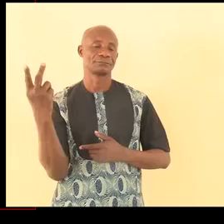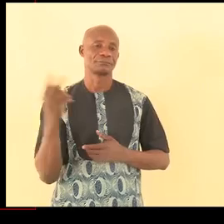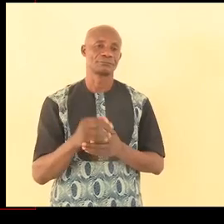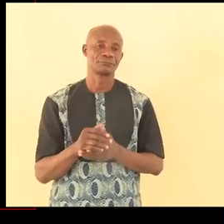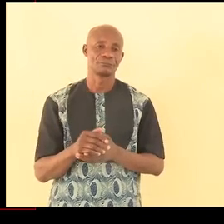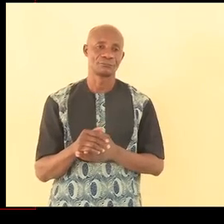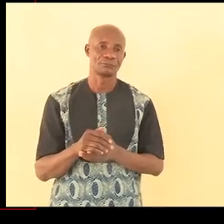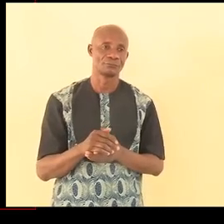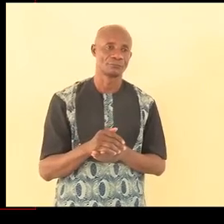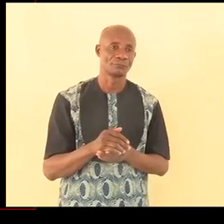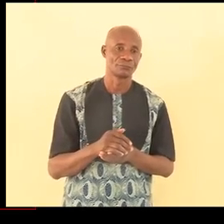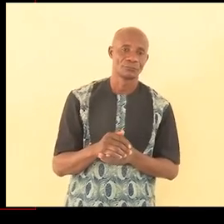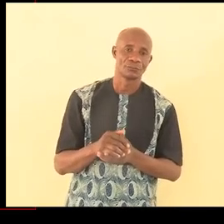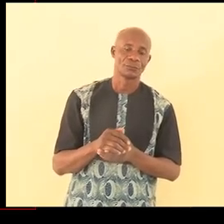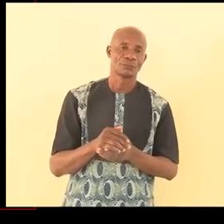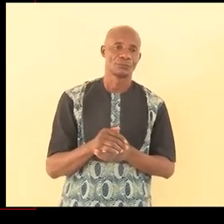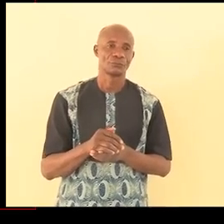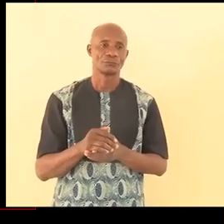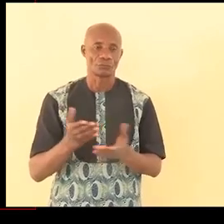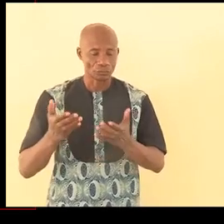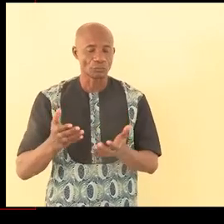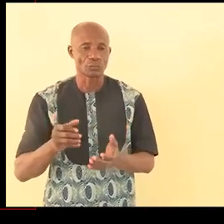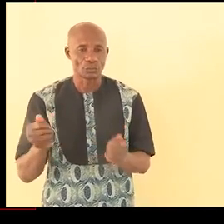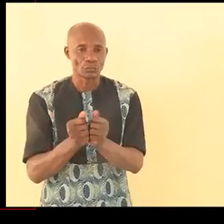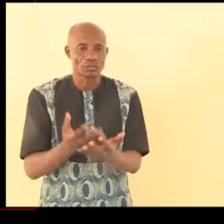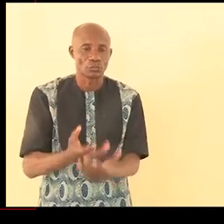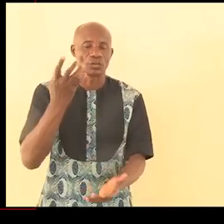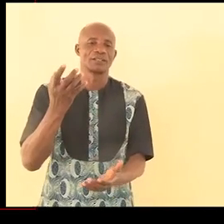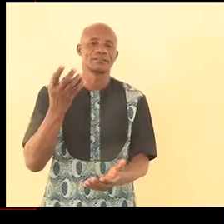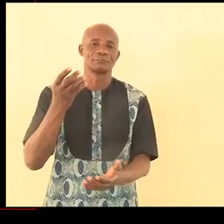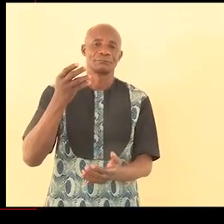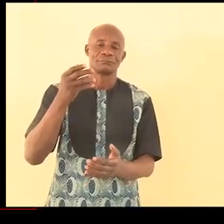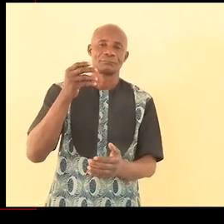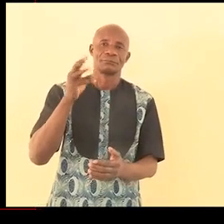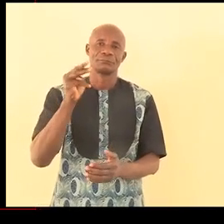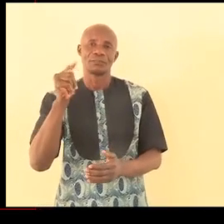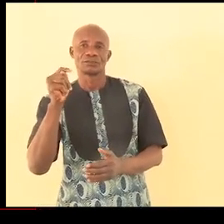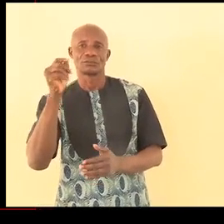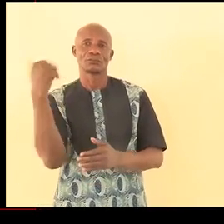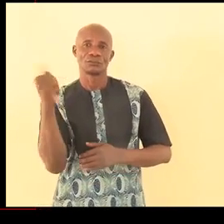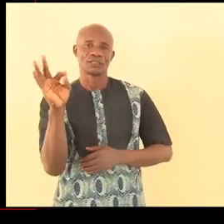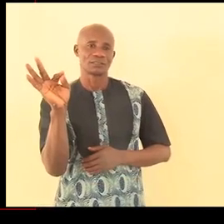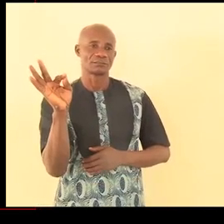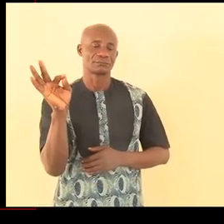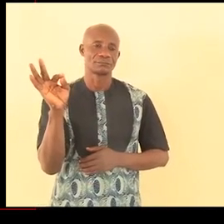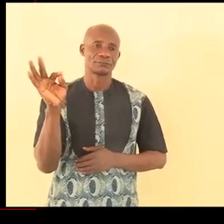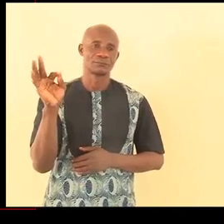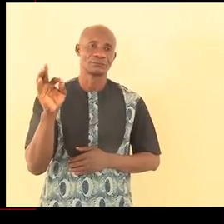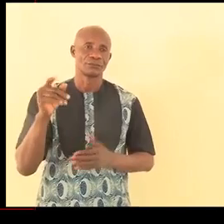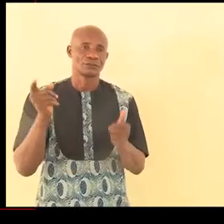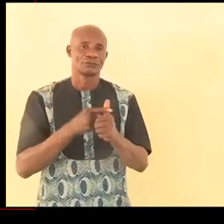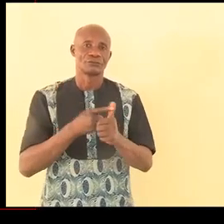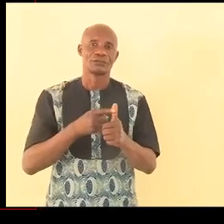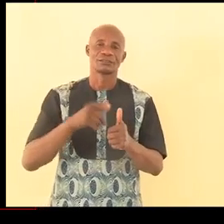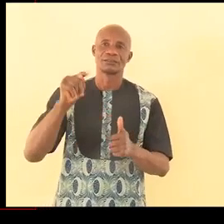12. Obsession with wealth, Matthew chapter 19, verse 22. 1 Timothy